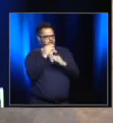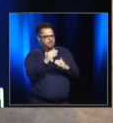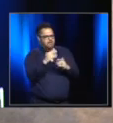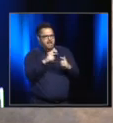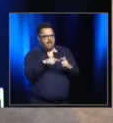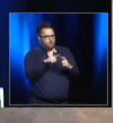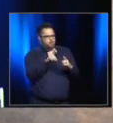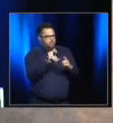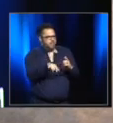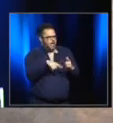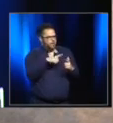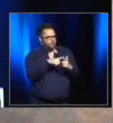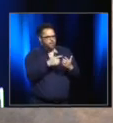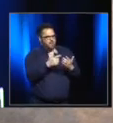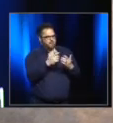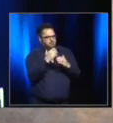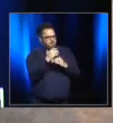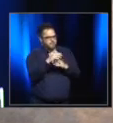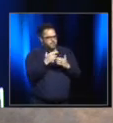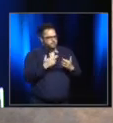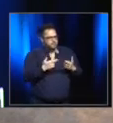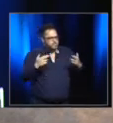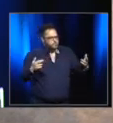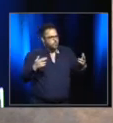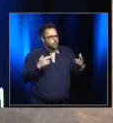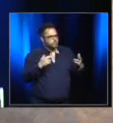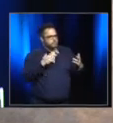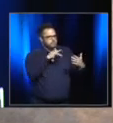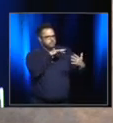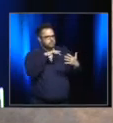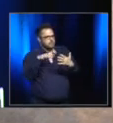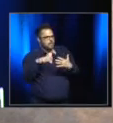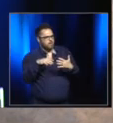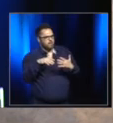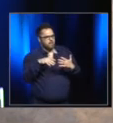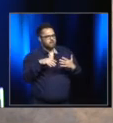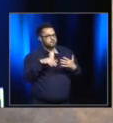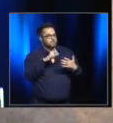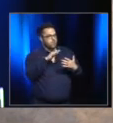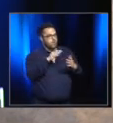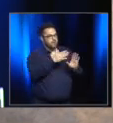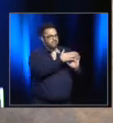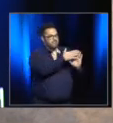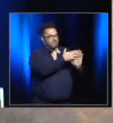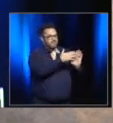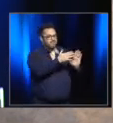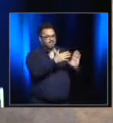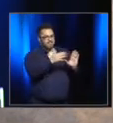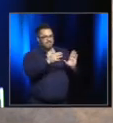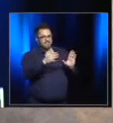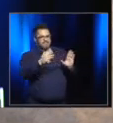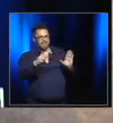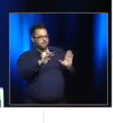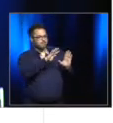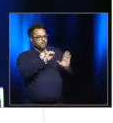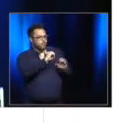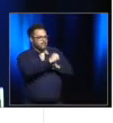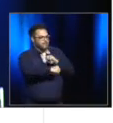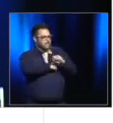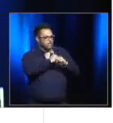it was pretty much a blank slate. So we then spent the next 40 years trying to answer these